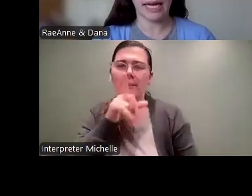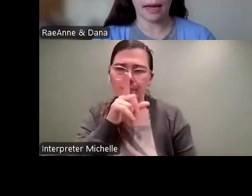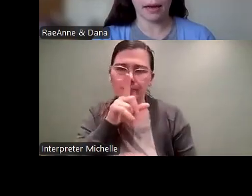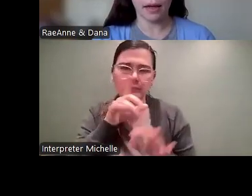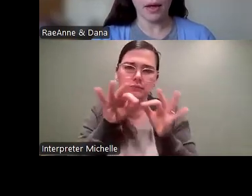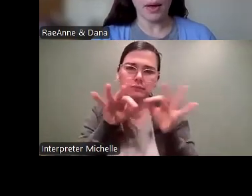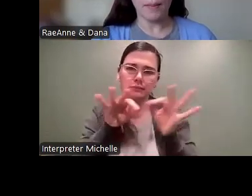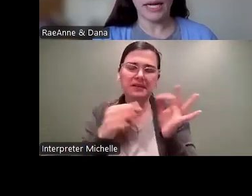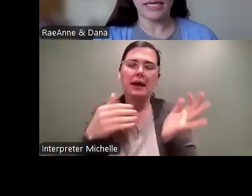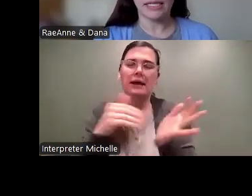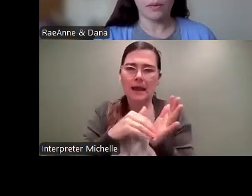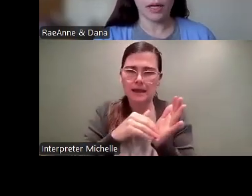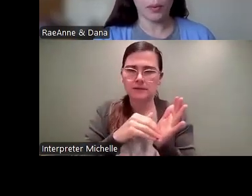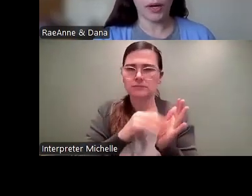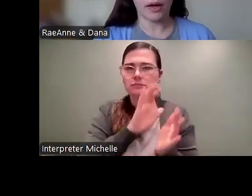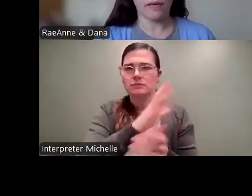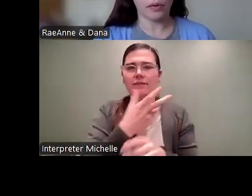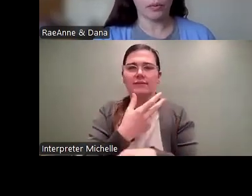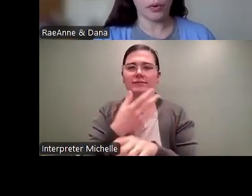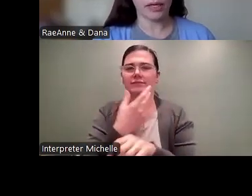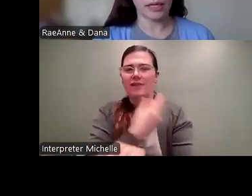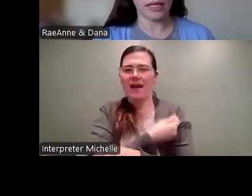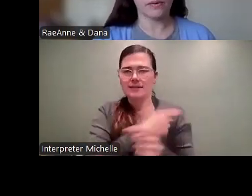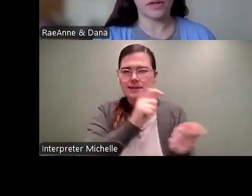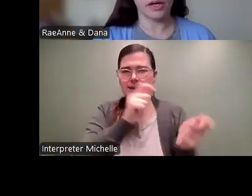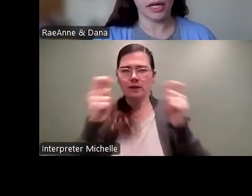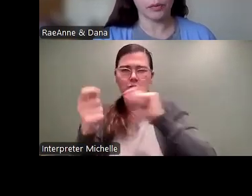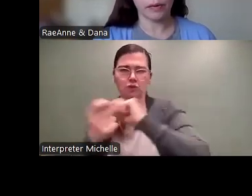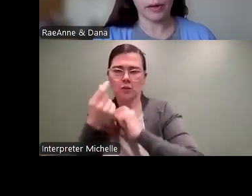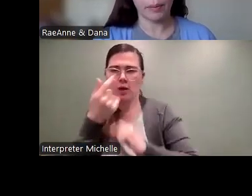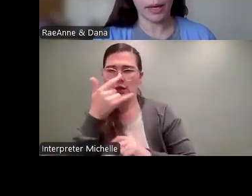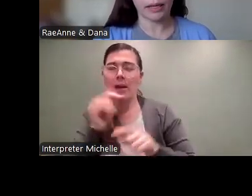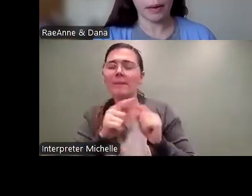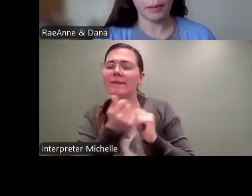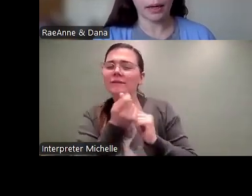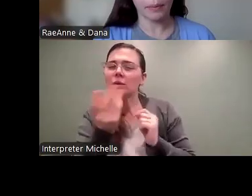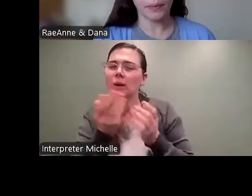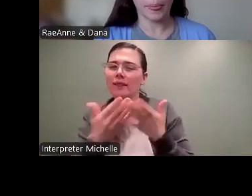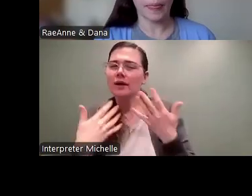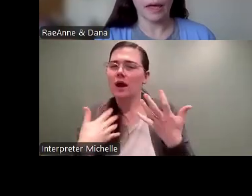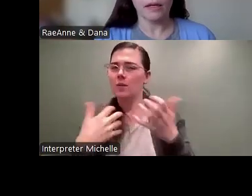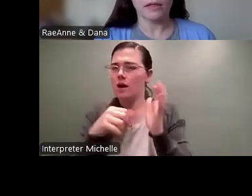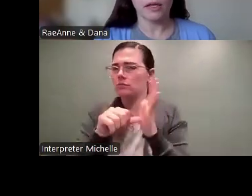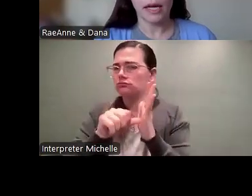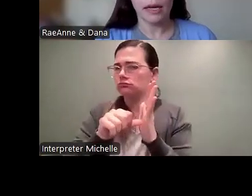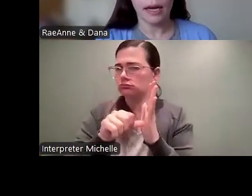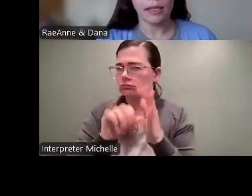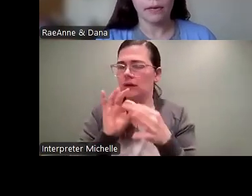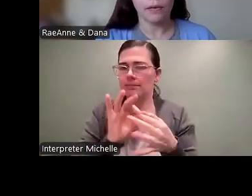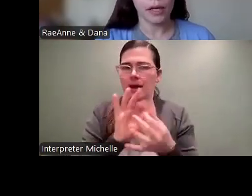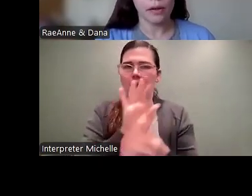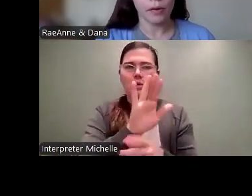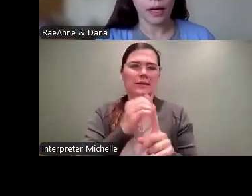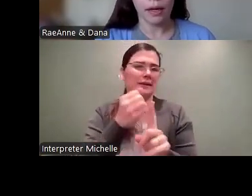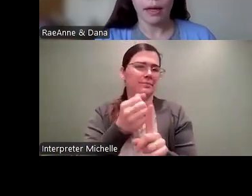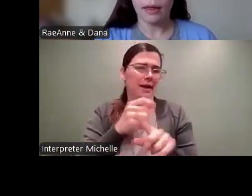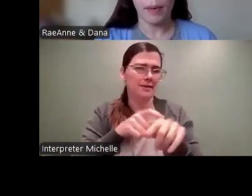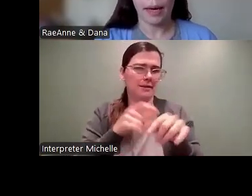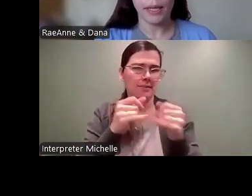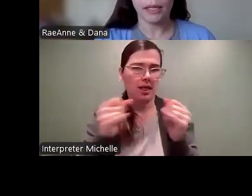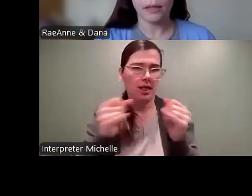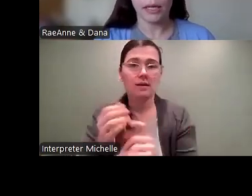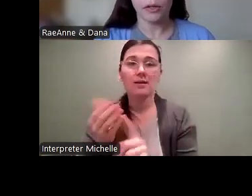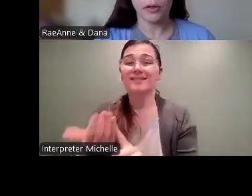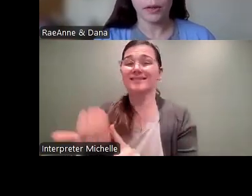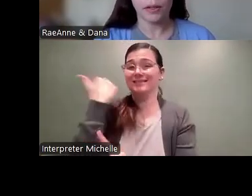vaccine again, but I did want to point out a few important dates within our HPV impact timeline. Starting in 1943, the